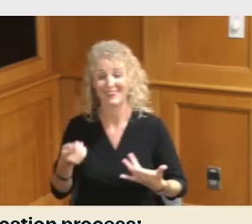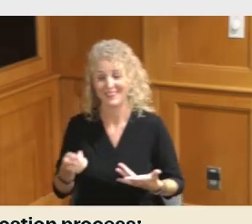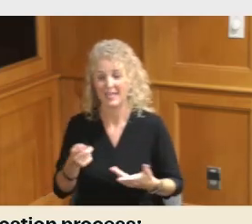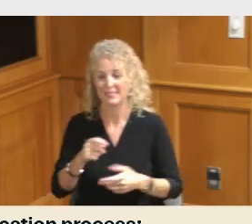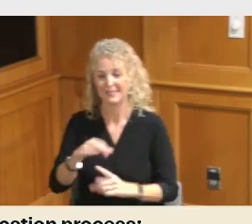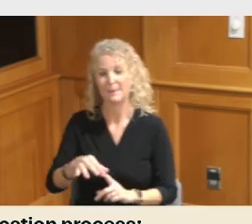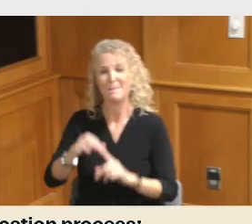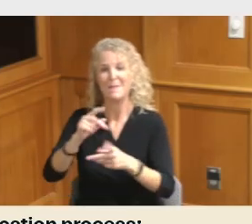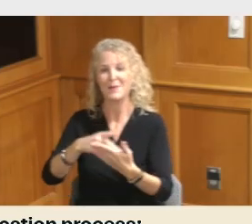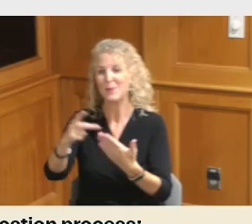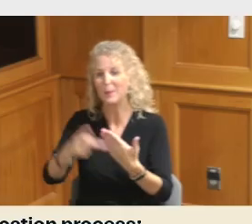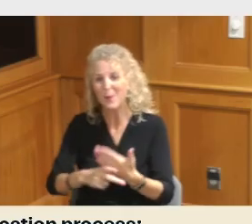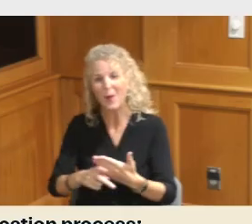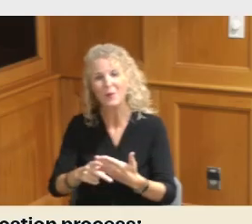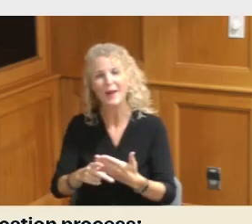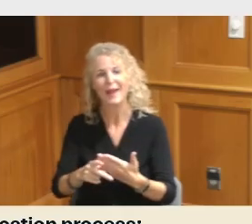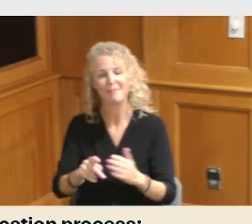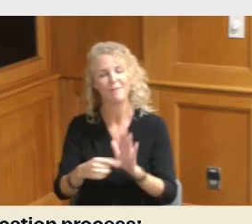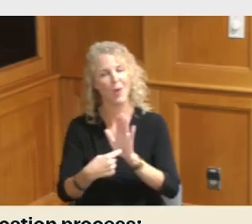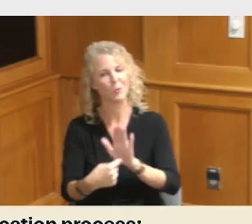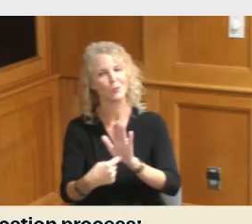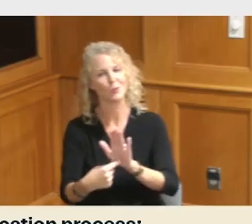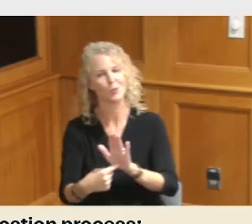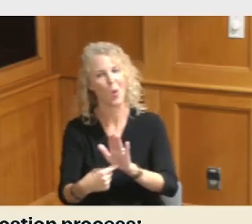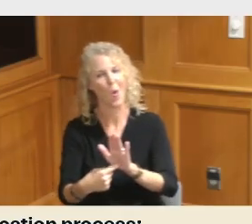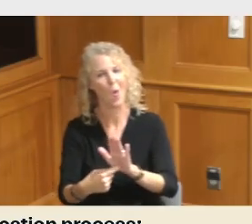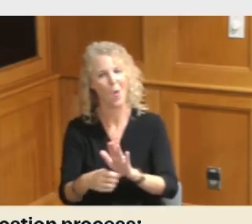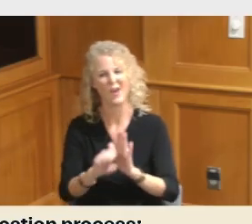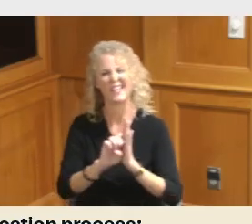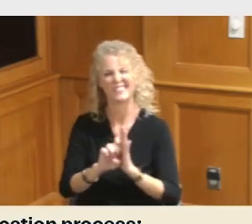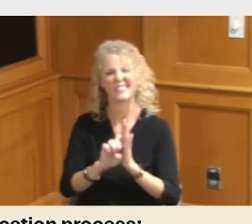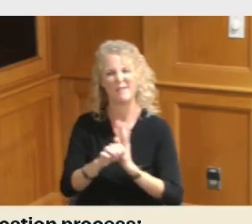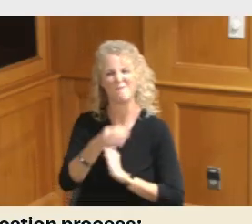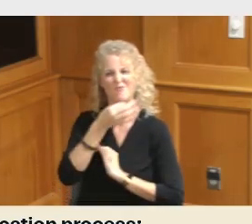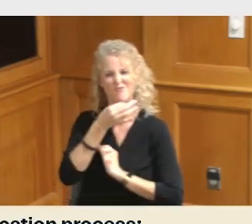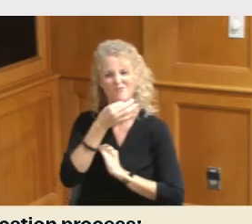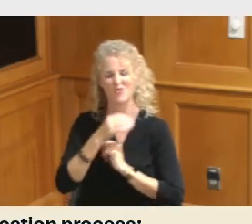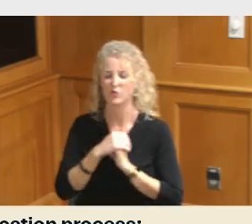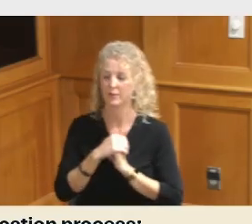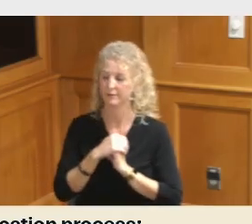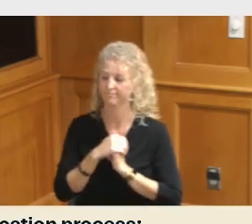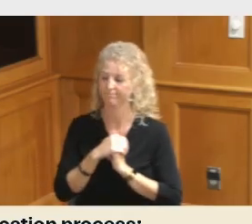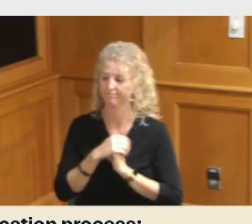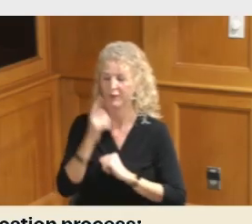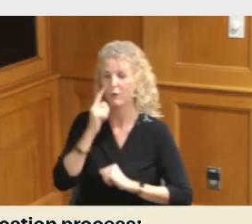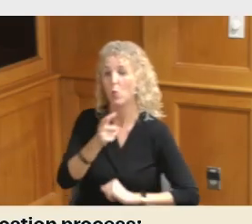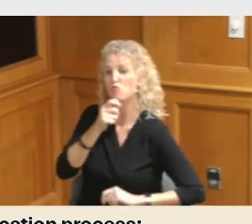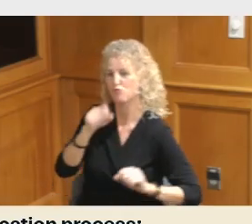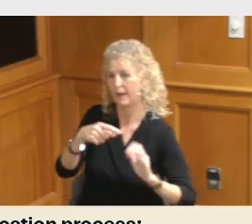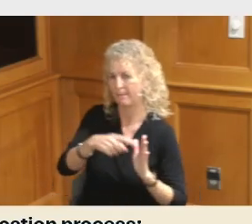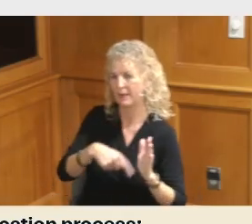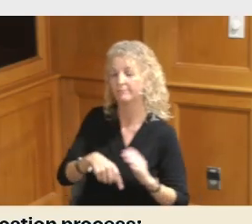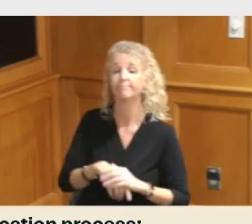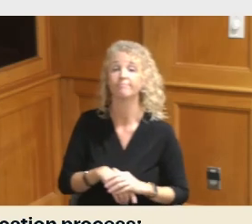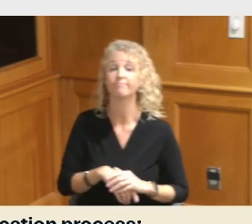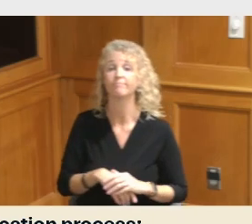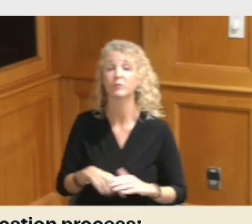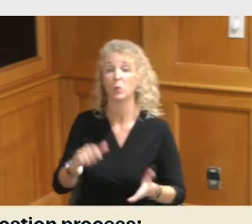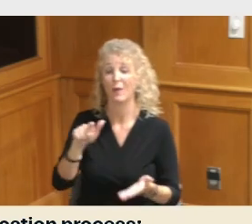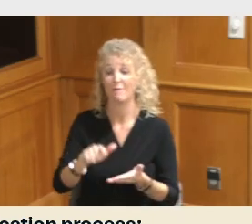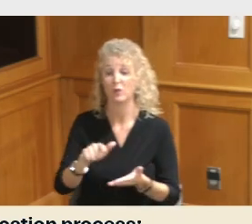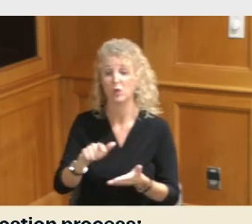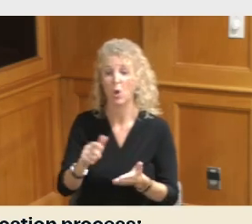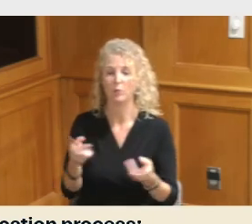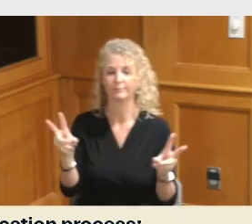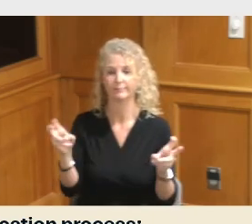this very low interest rate, which I'll show you in an example what that really translates to in terms of real dollars. We also have a very low